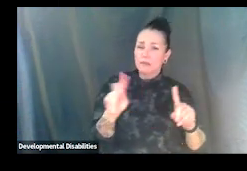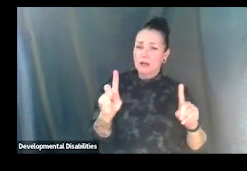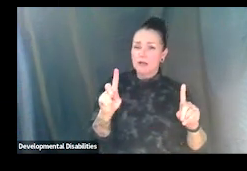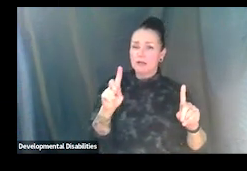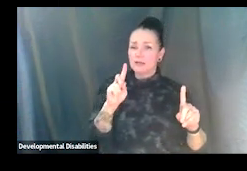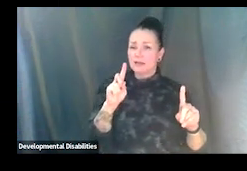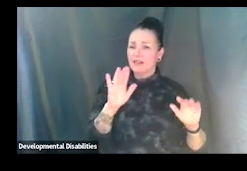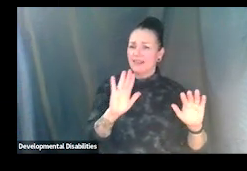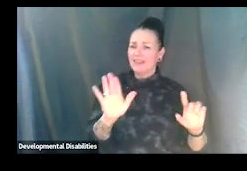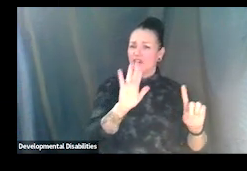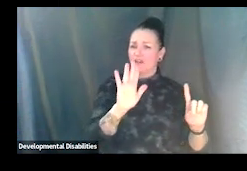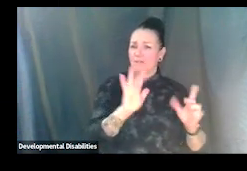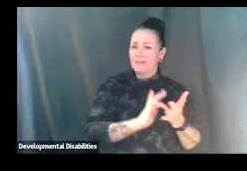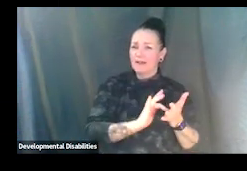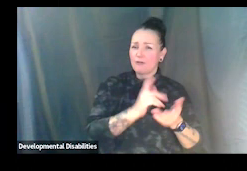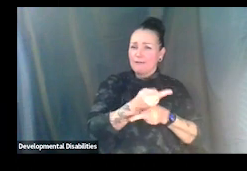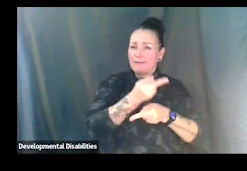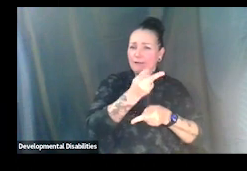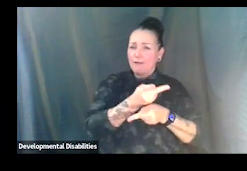care, unfortunately.